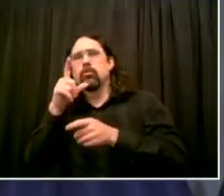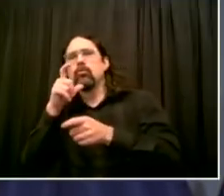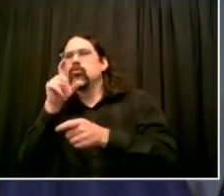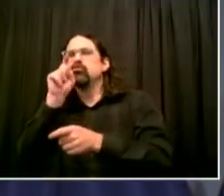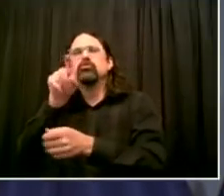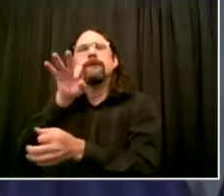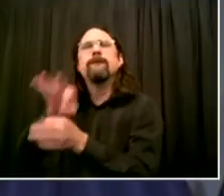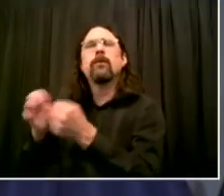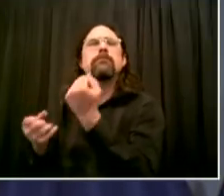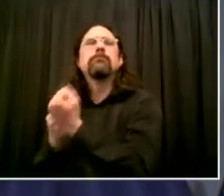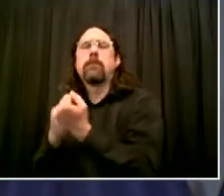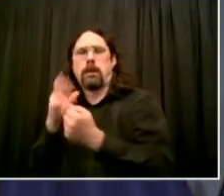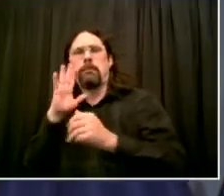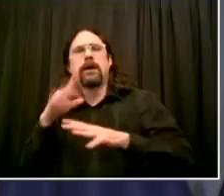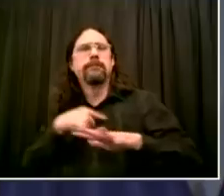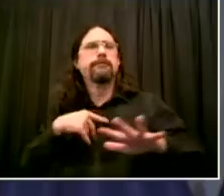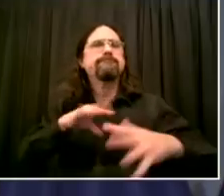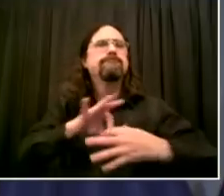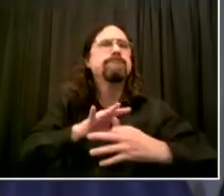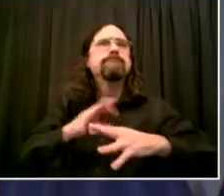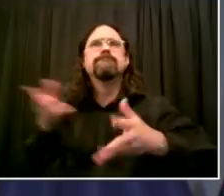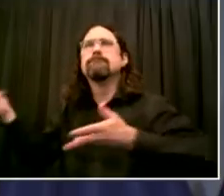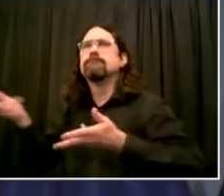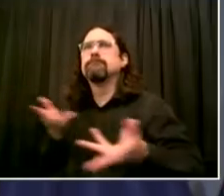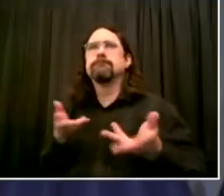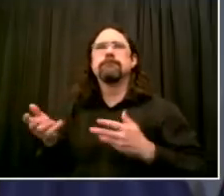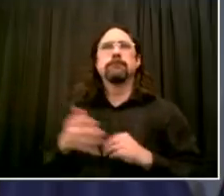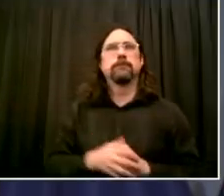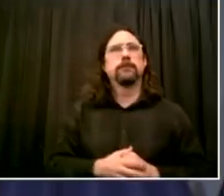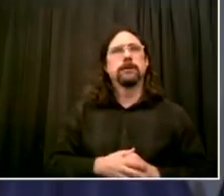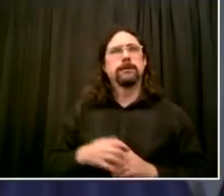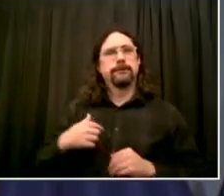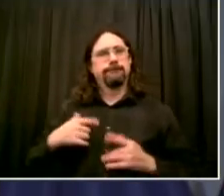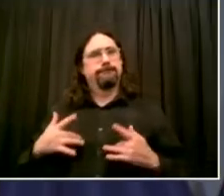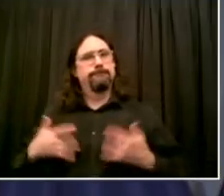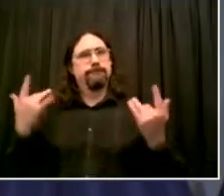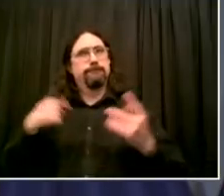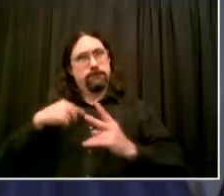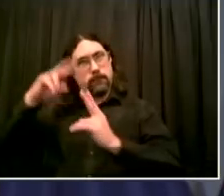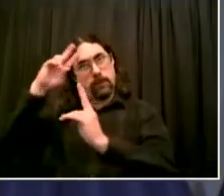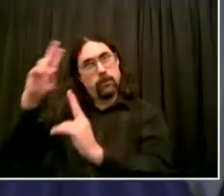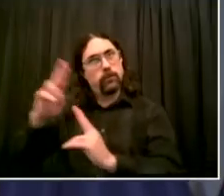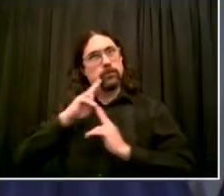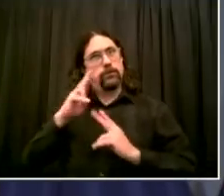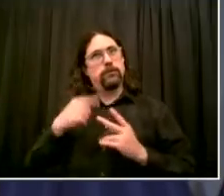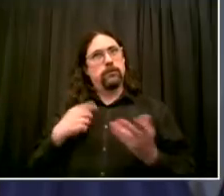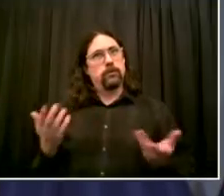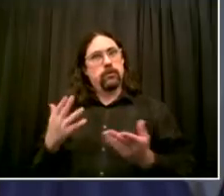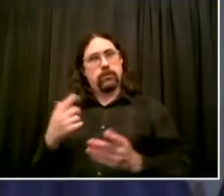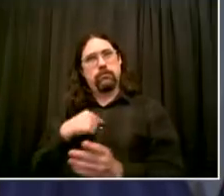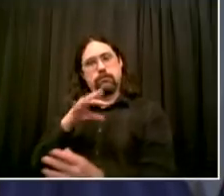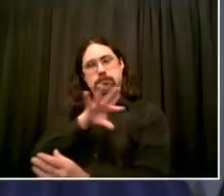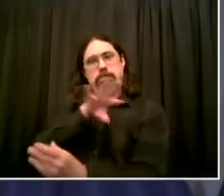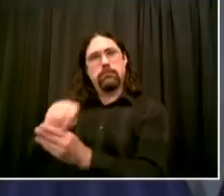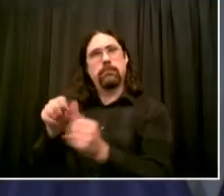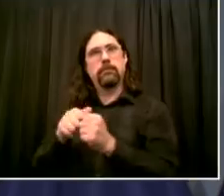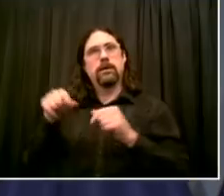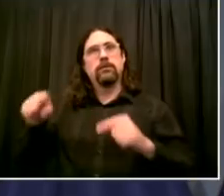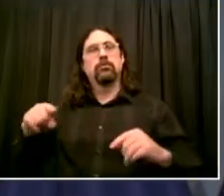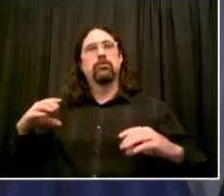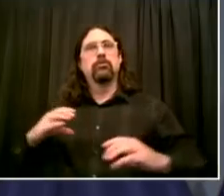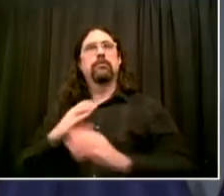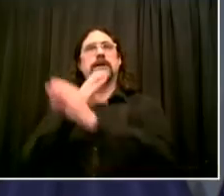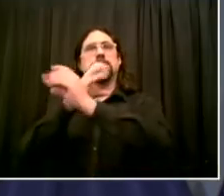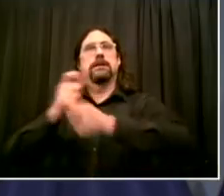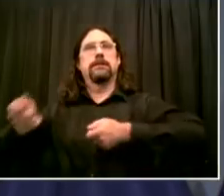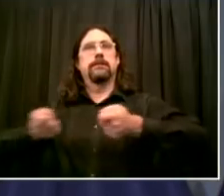the leadership and the architecture and the visionary force behind the crisis management system with my sister Erica Ford, my brother A.T. Mitchell,